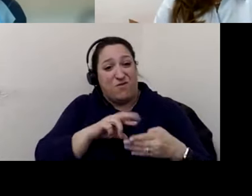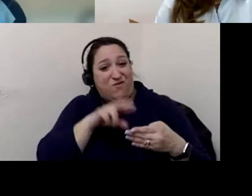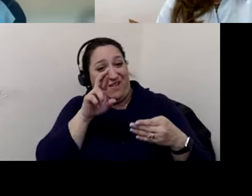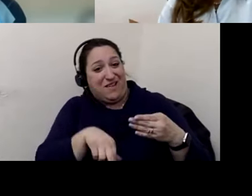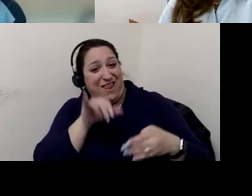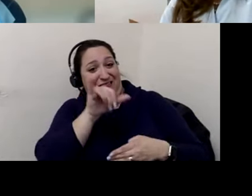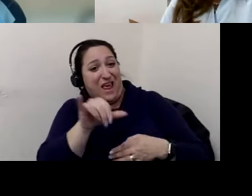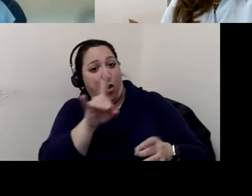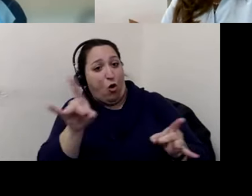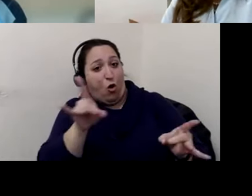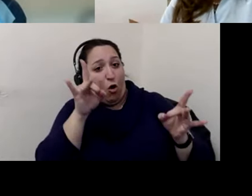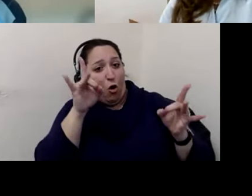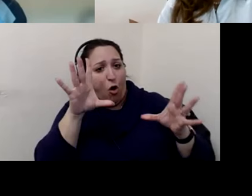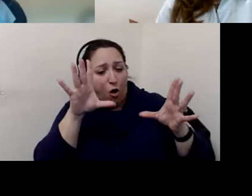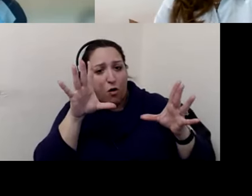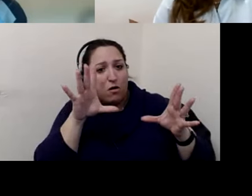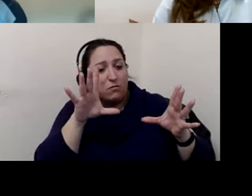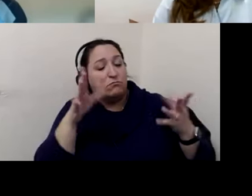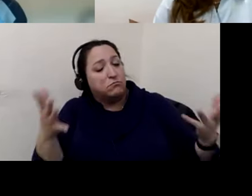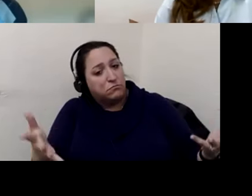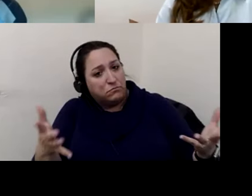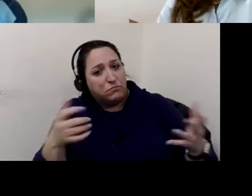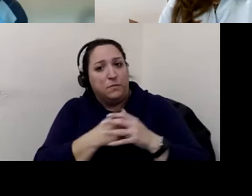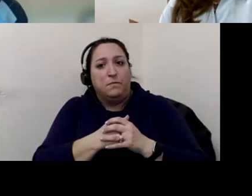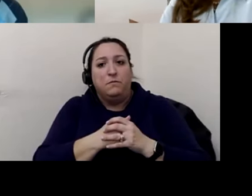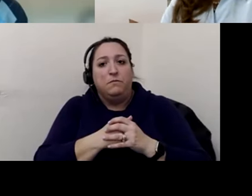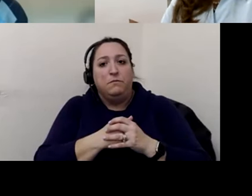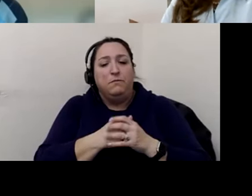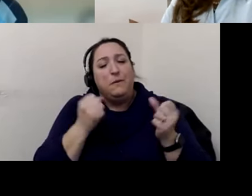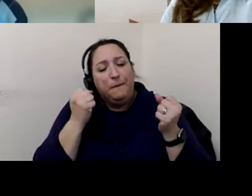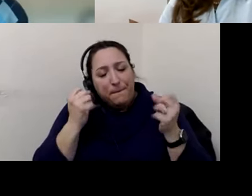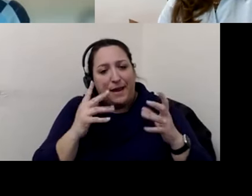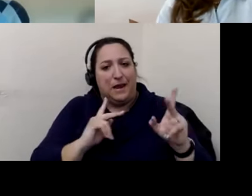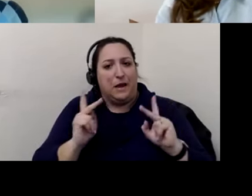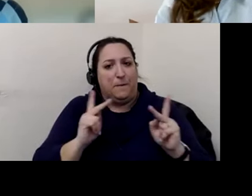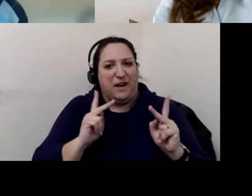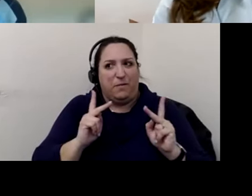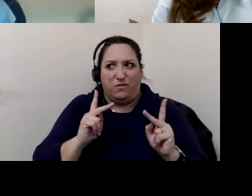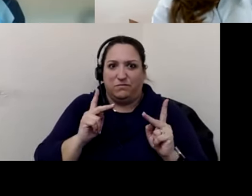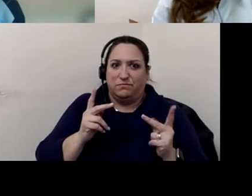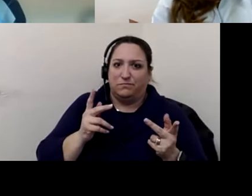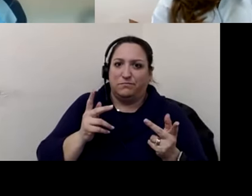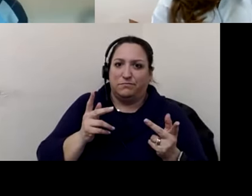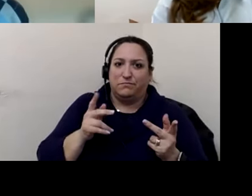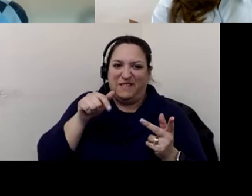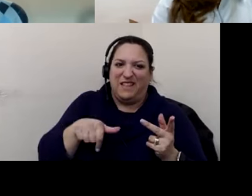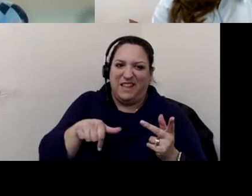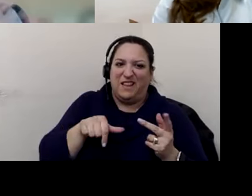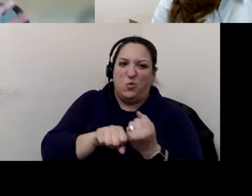that horror, and many of the people on this